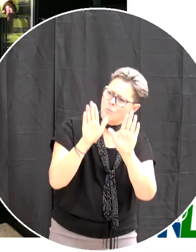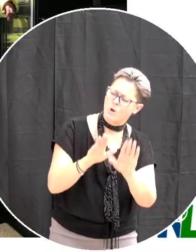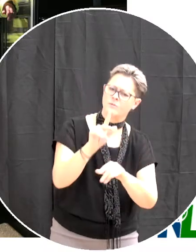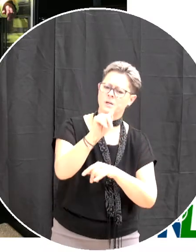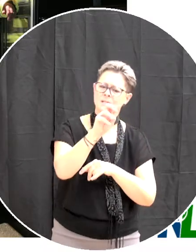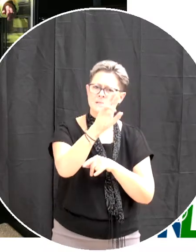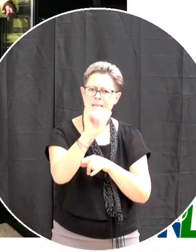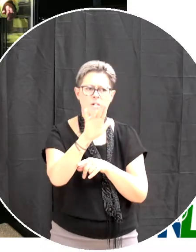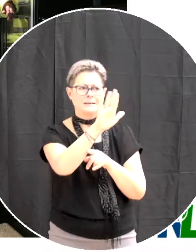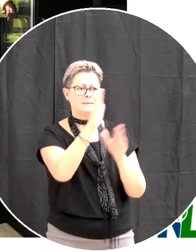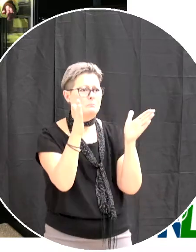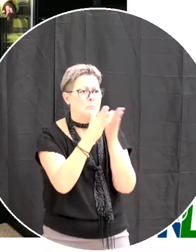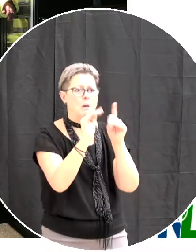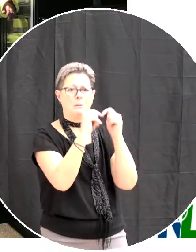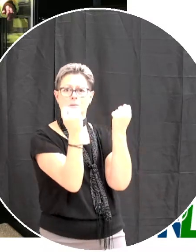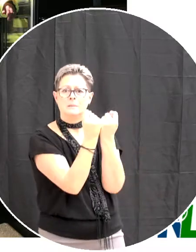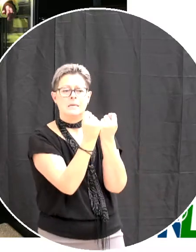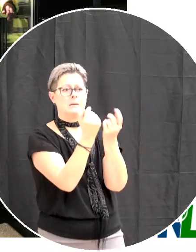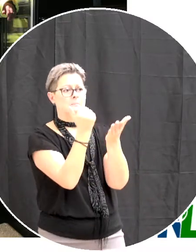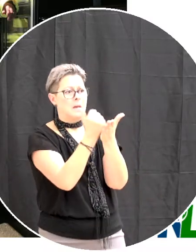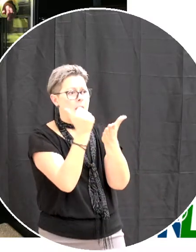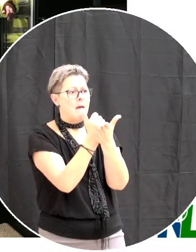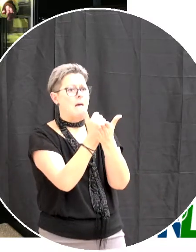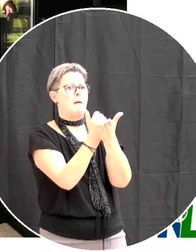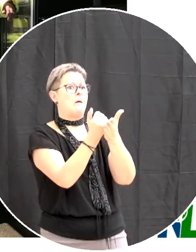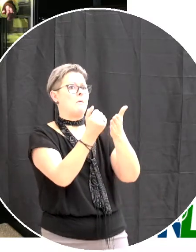small team for getting us to this place.